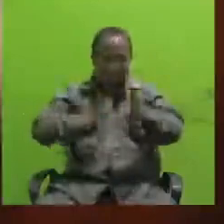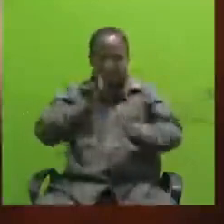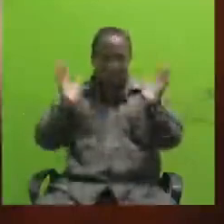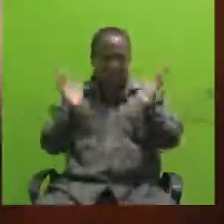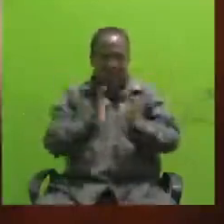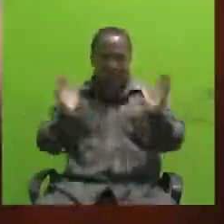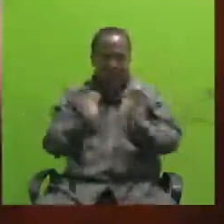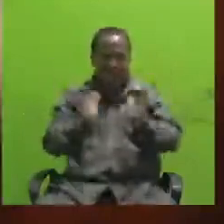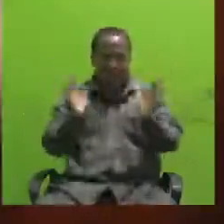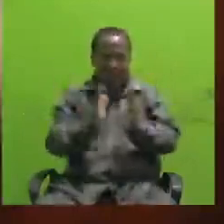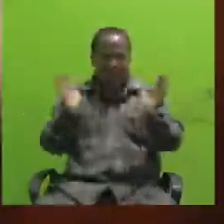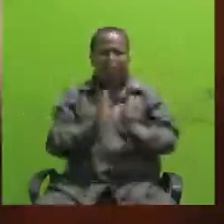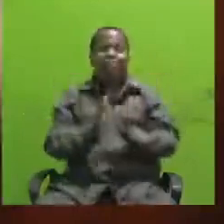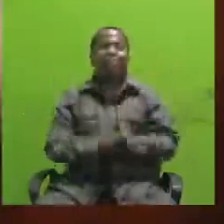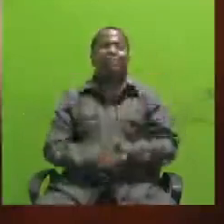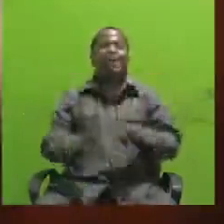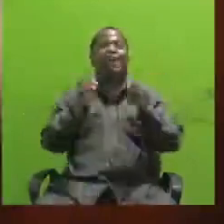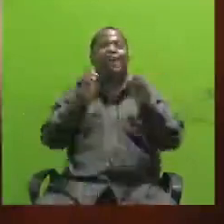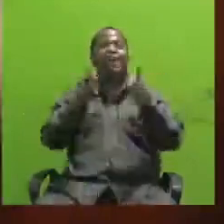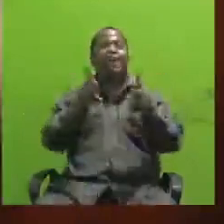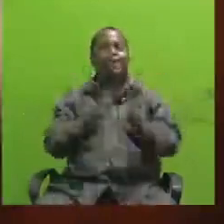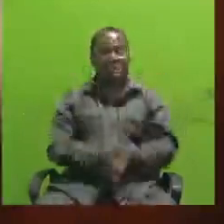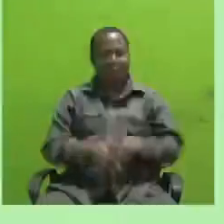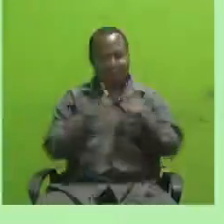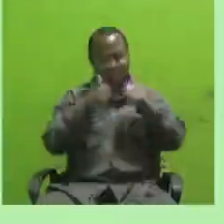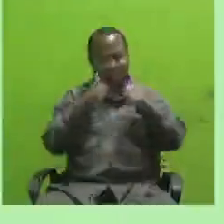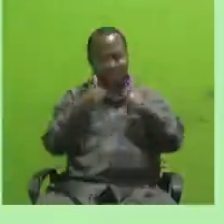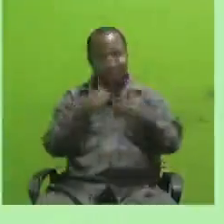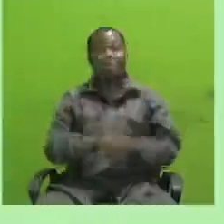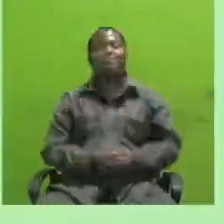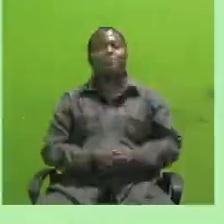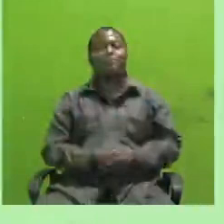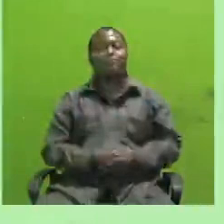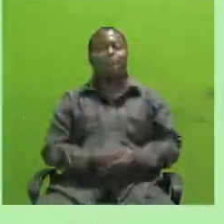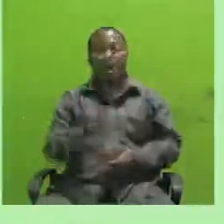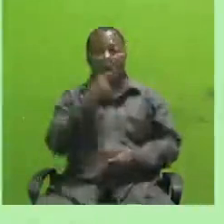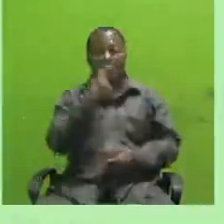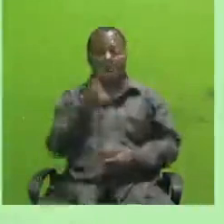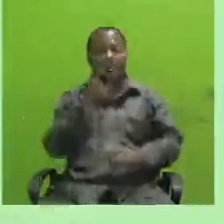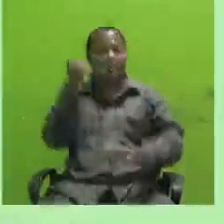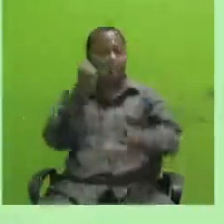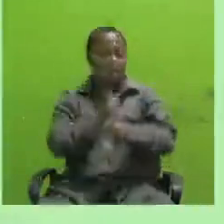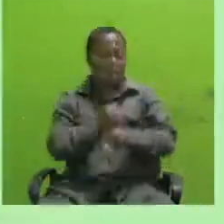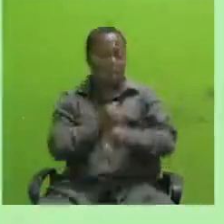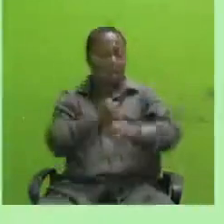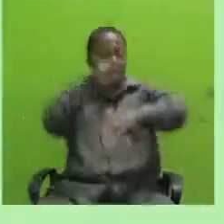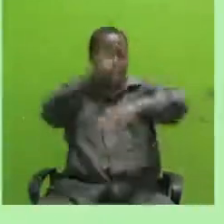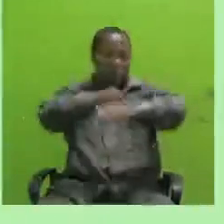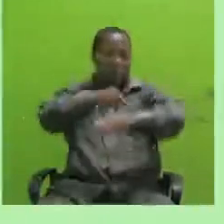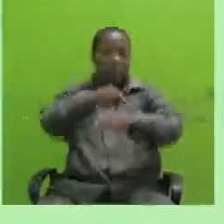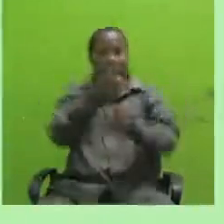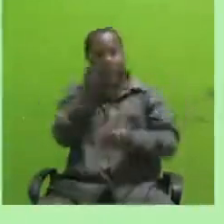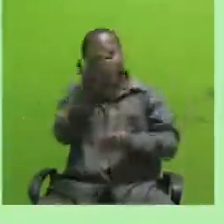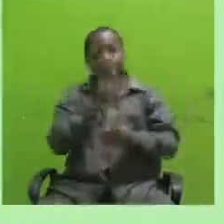Clap. Wow! Fantastic! Fantastic! I told you to make a clock sample,